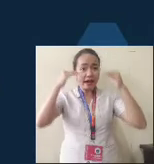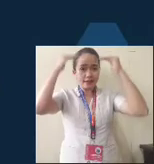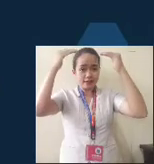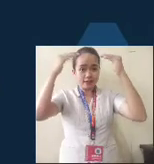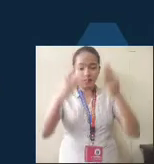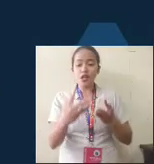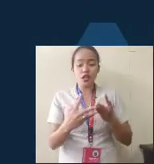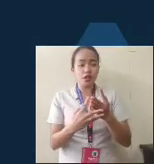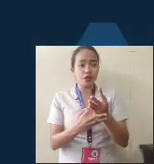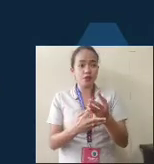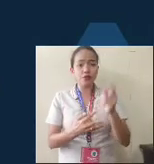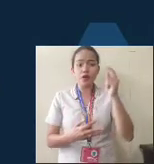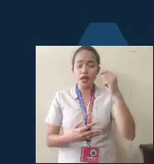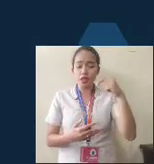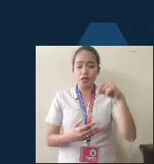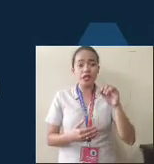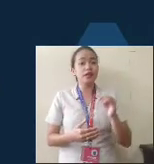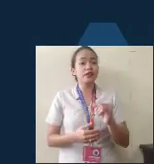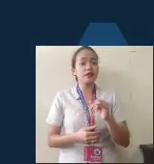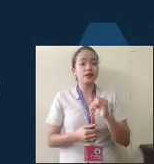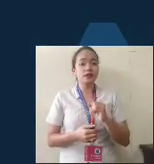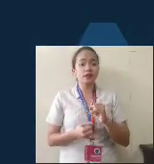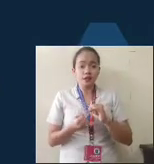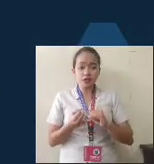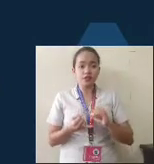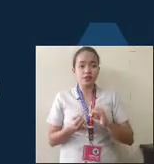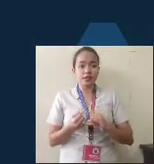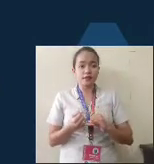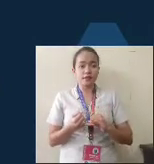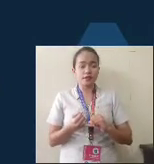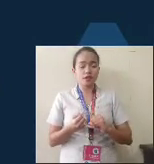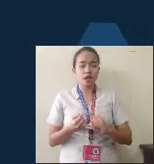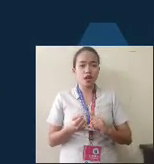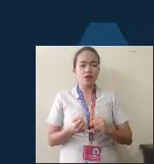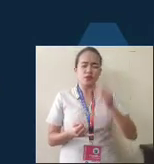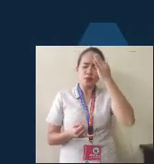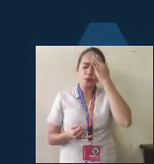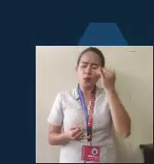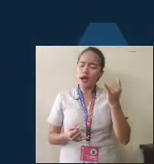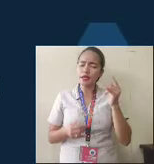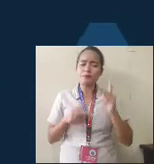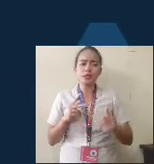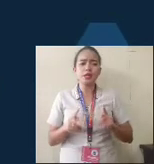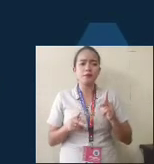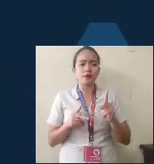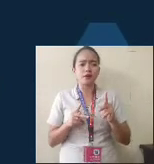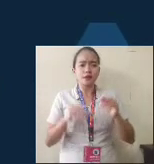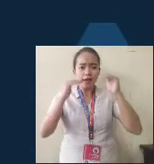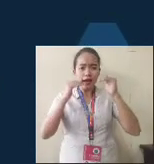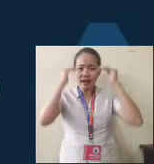Second, instructions. Third, information.